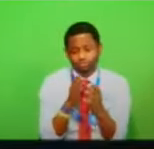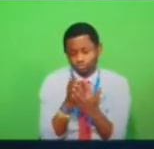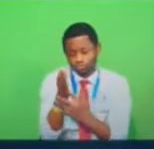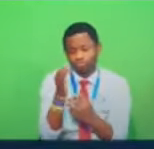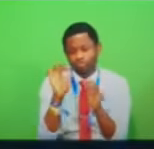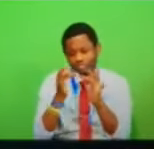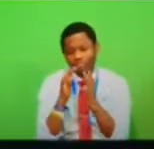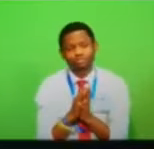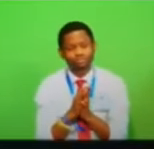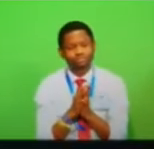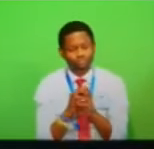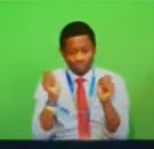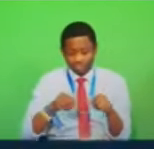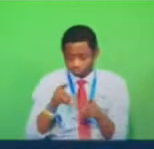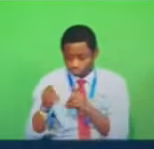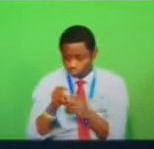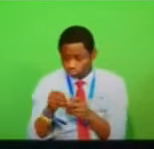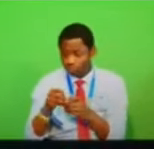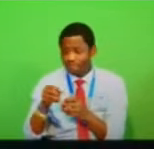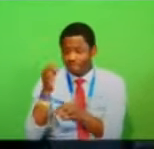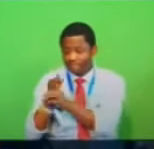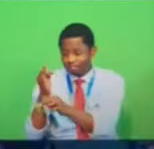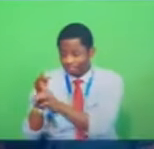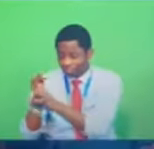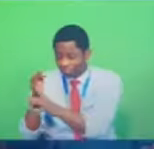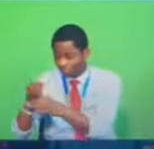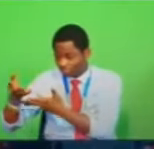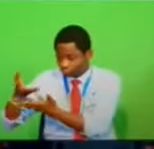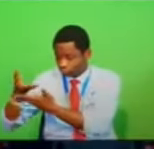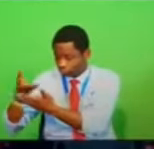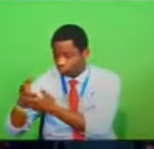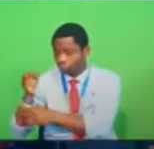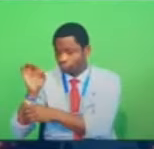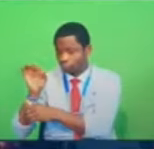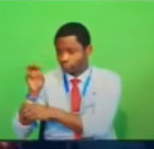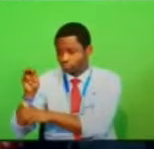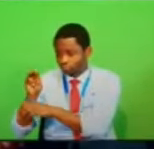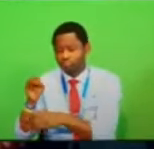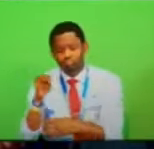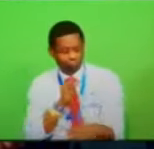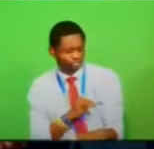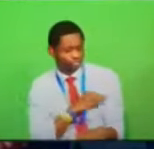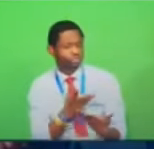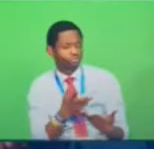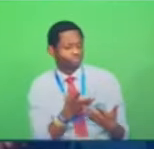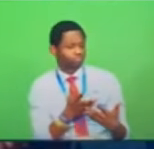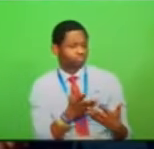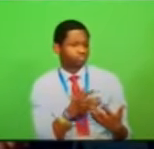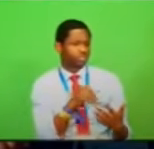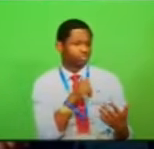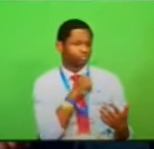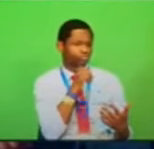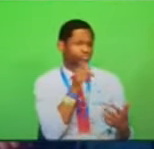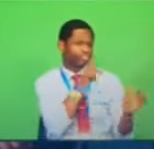do interfaith missions strategically with minimal risk of losing human